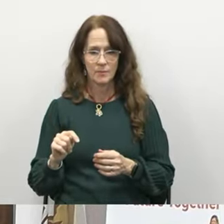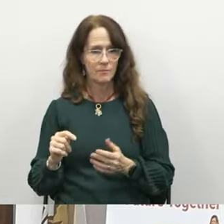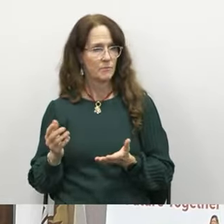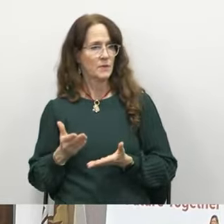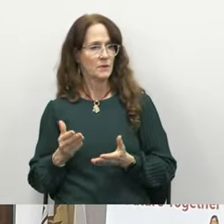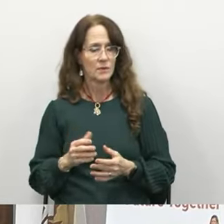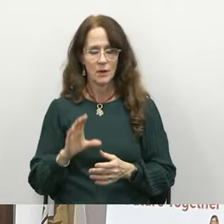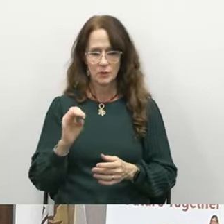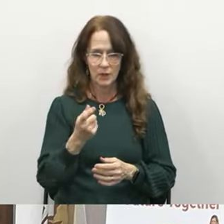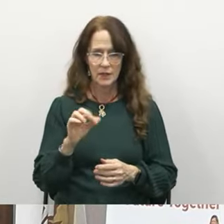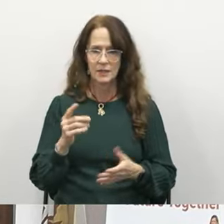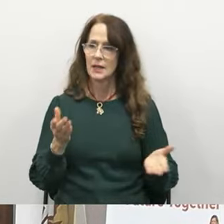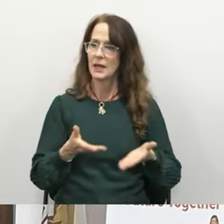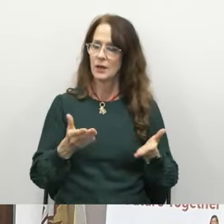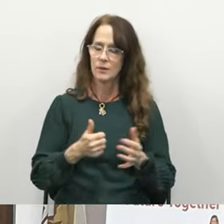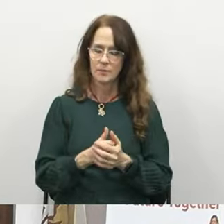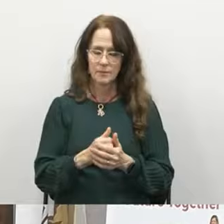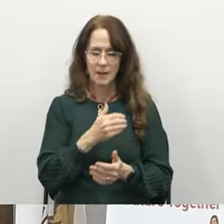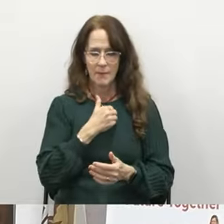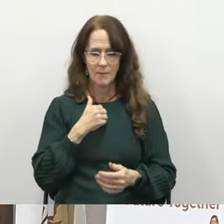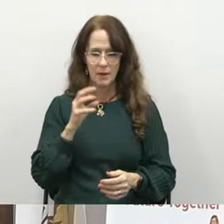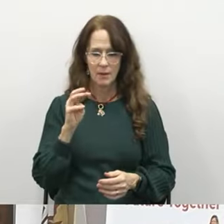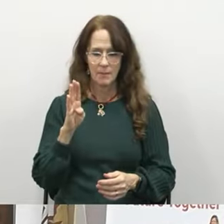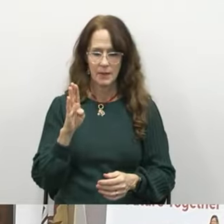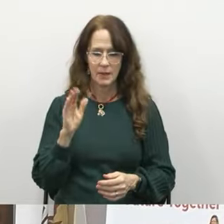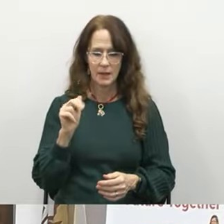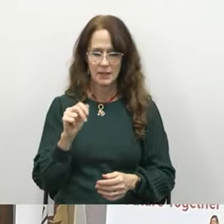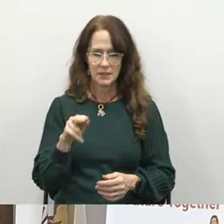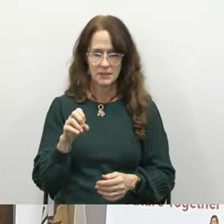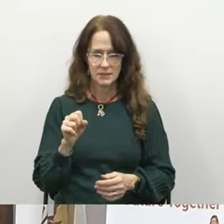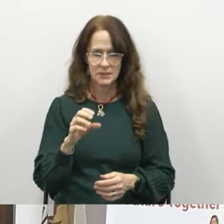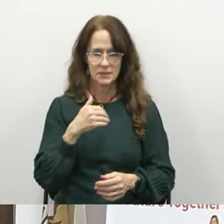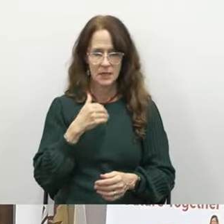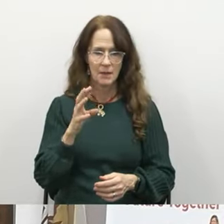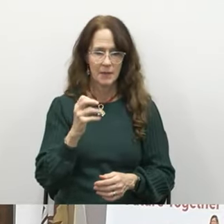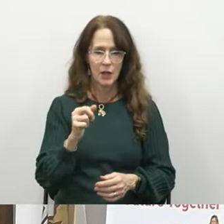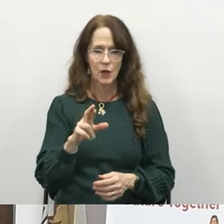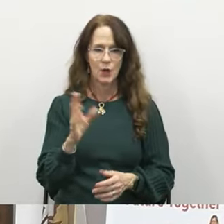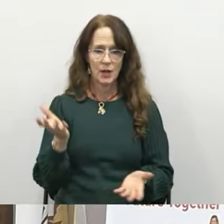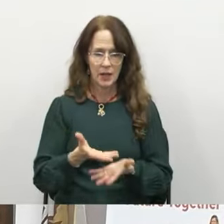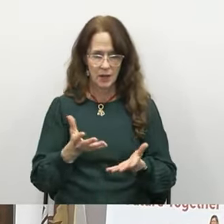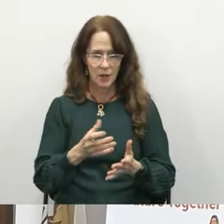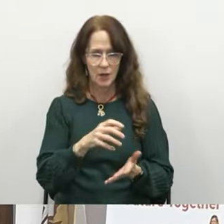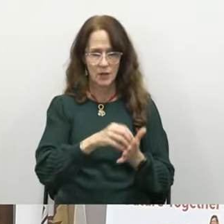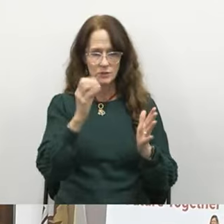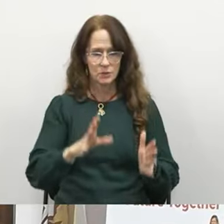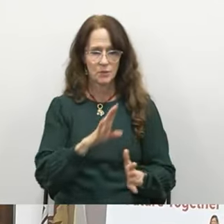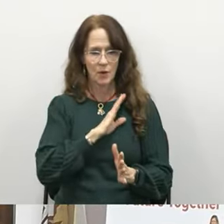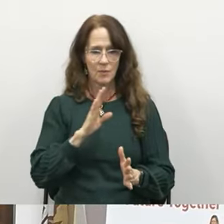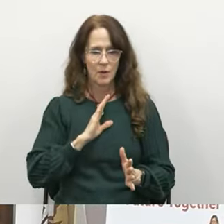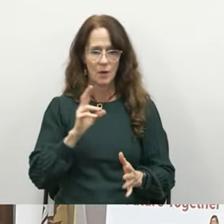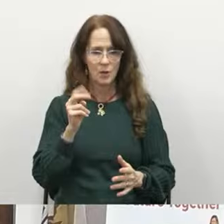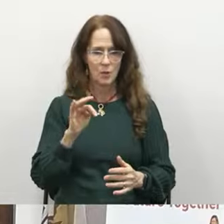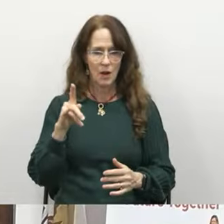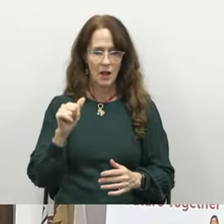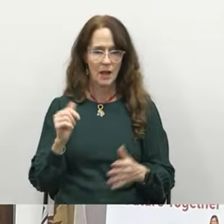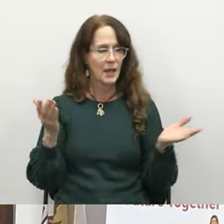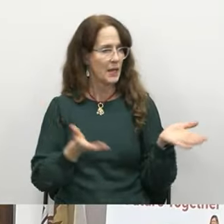President Craighead? Here. Member Benitez? Here. Member Miller? Here. And Student Board Member Nuala?